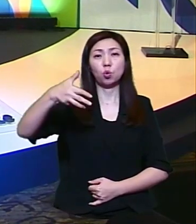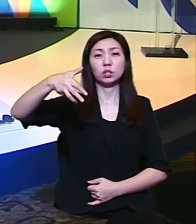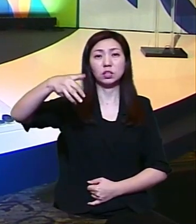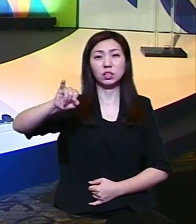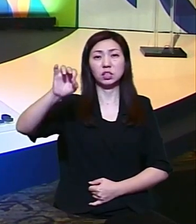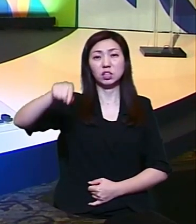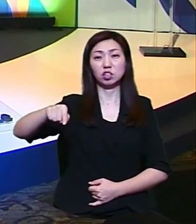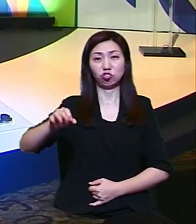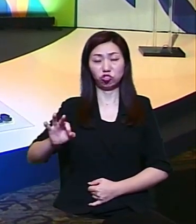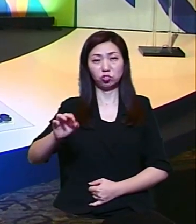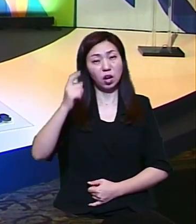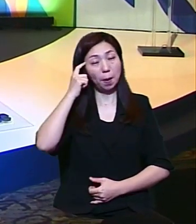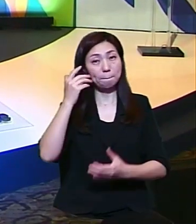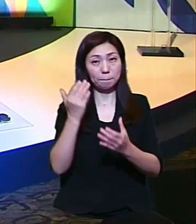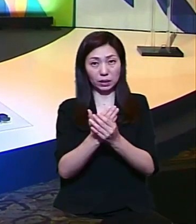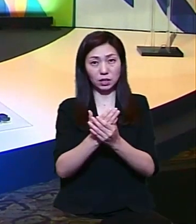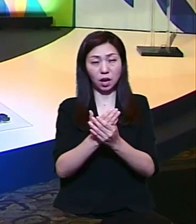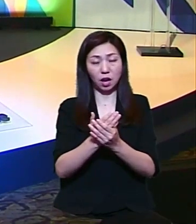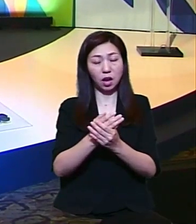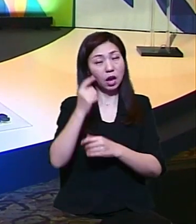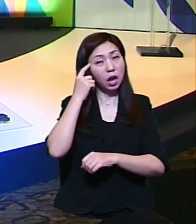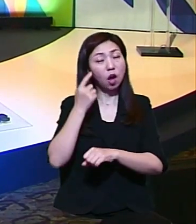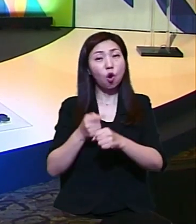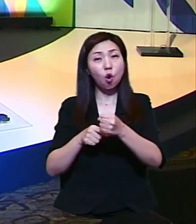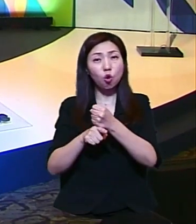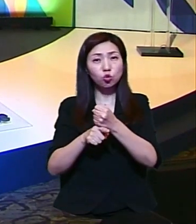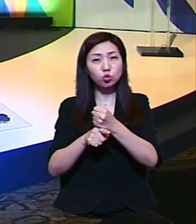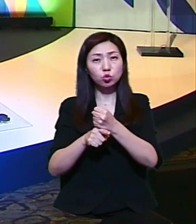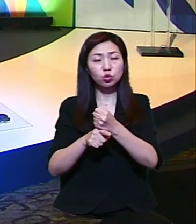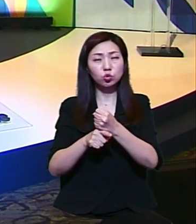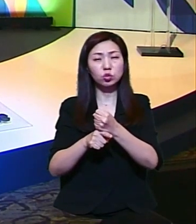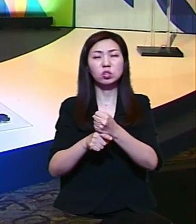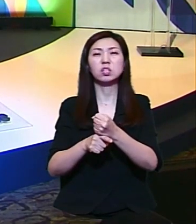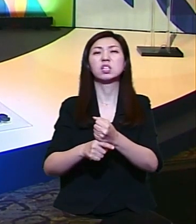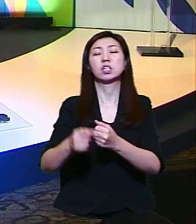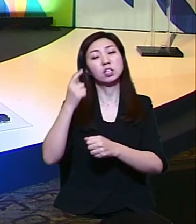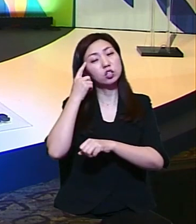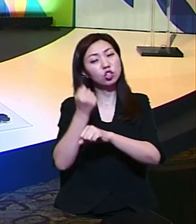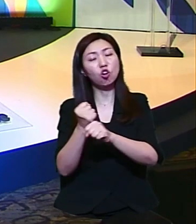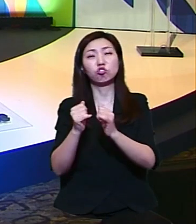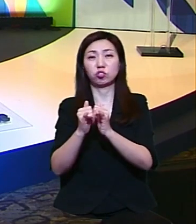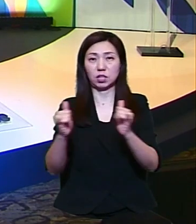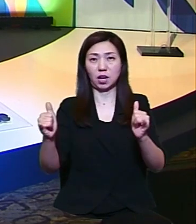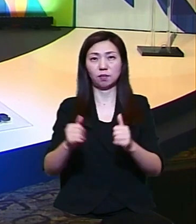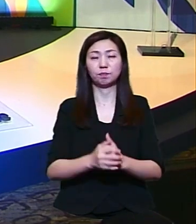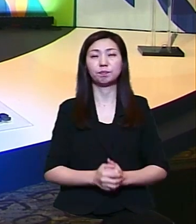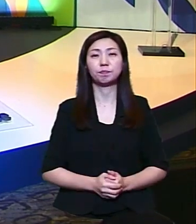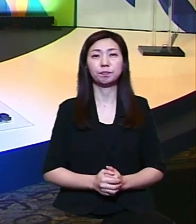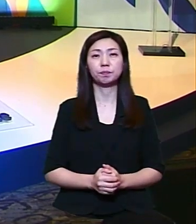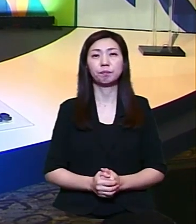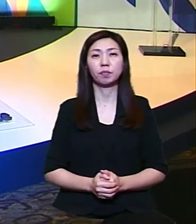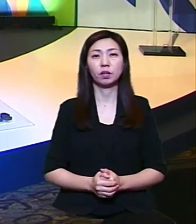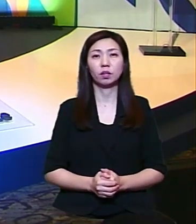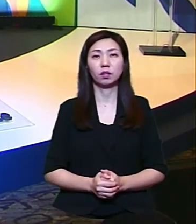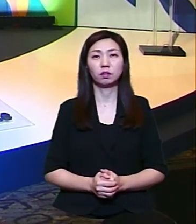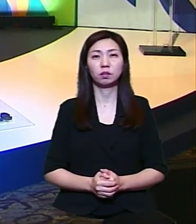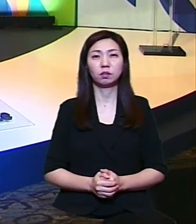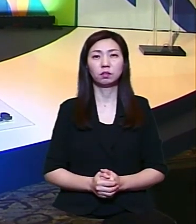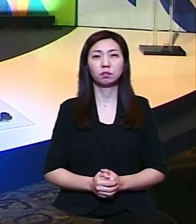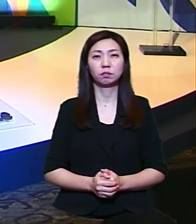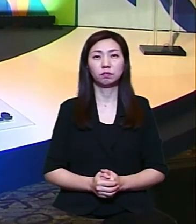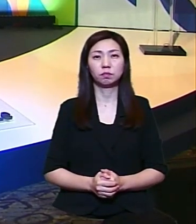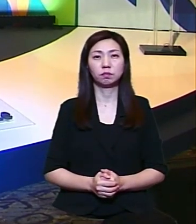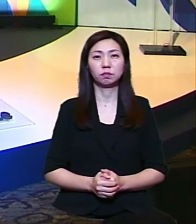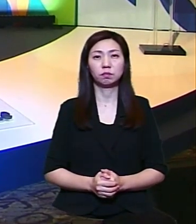and Technology Policy Institute, STEPI, after serving as Chief Director of Division for Global